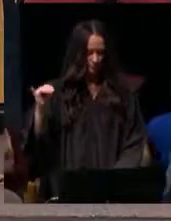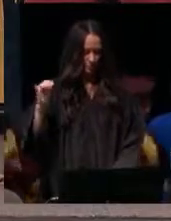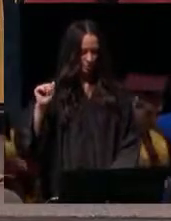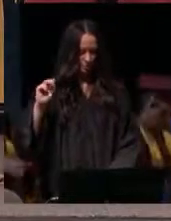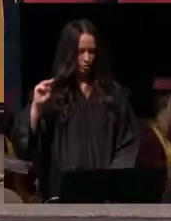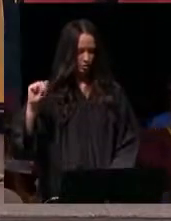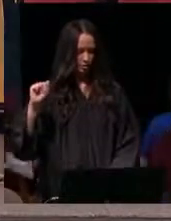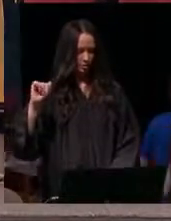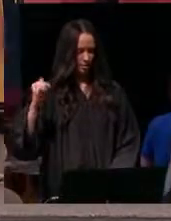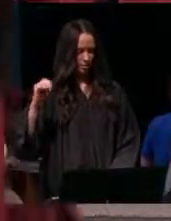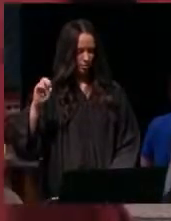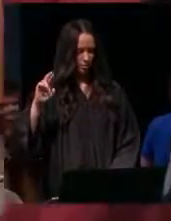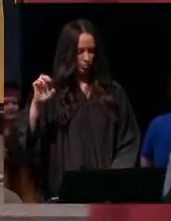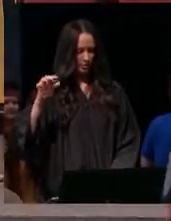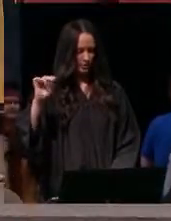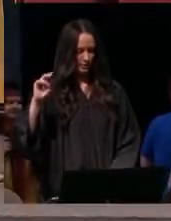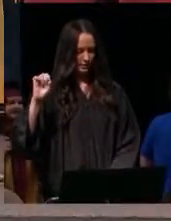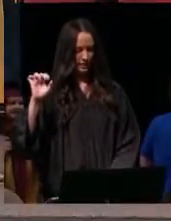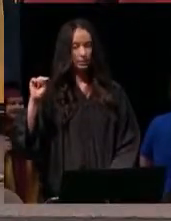Jana Jorgensen.